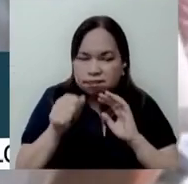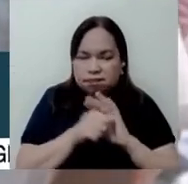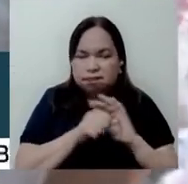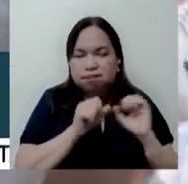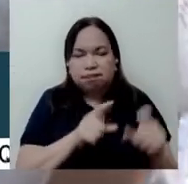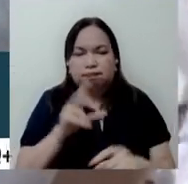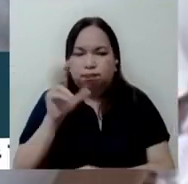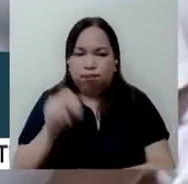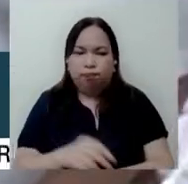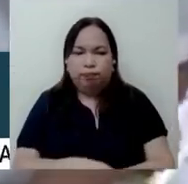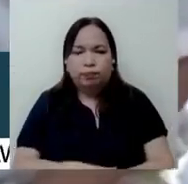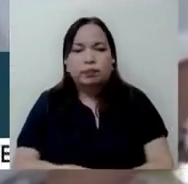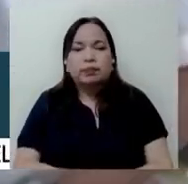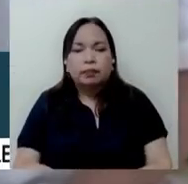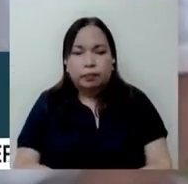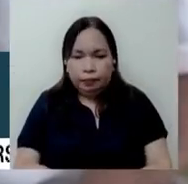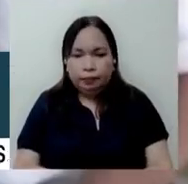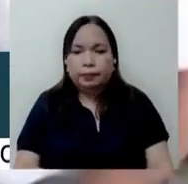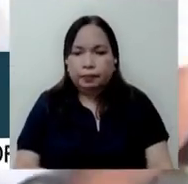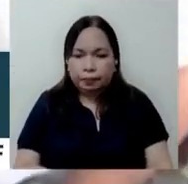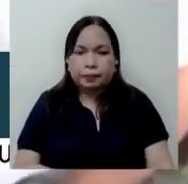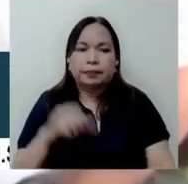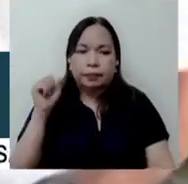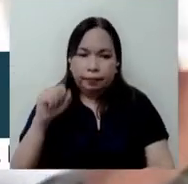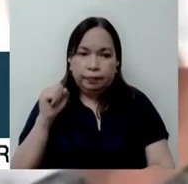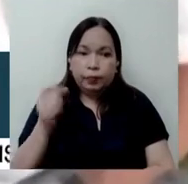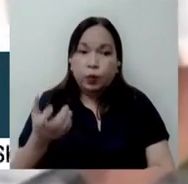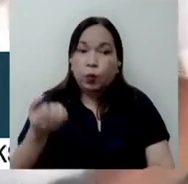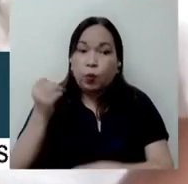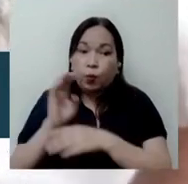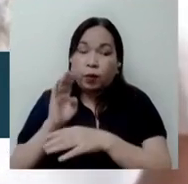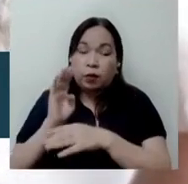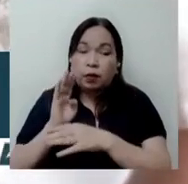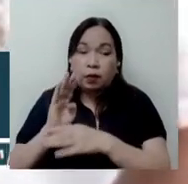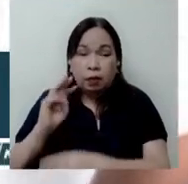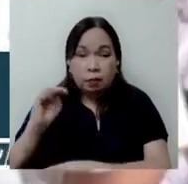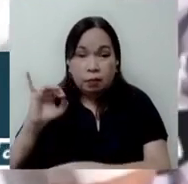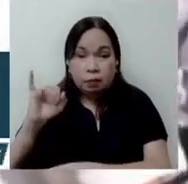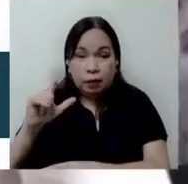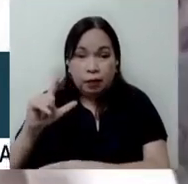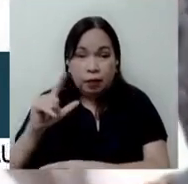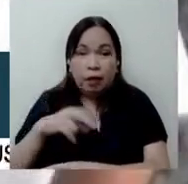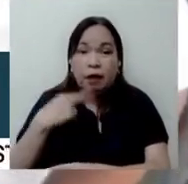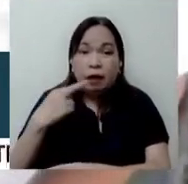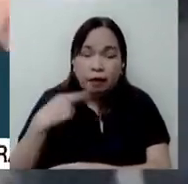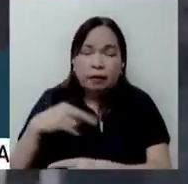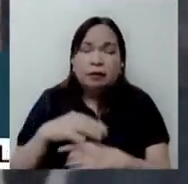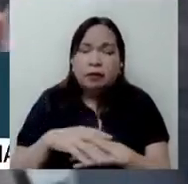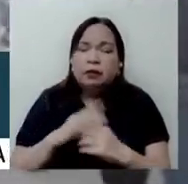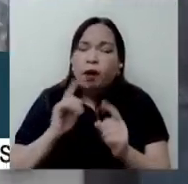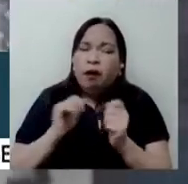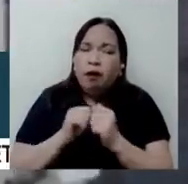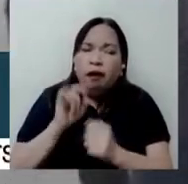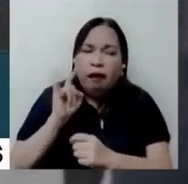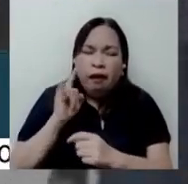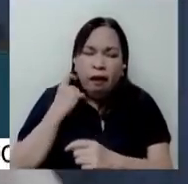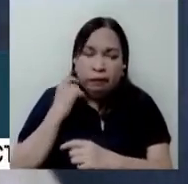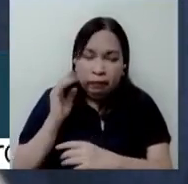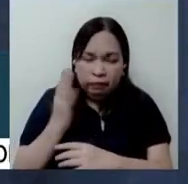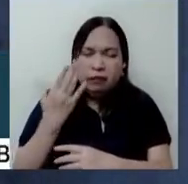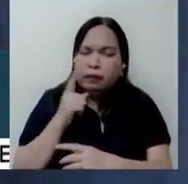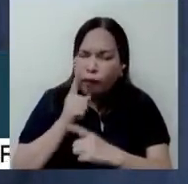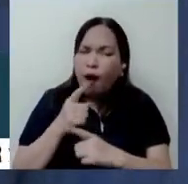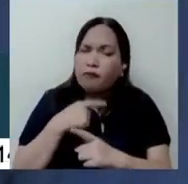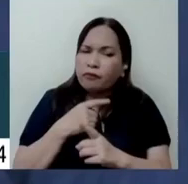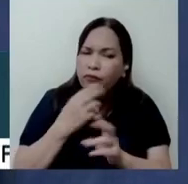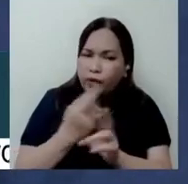Yes, one of the owners of the mills actually talked to the media earlier this morning and said that they are actually operating legitimately,